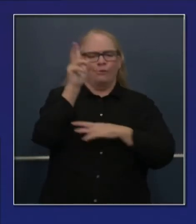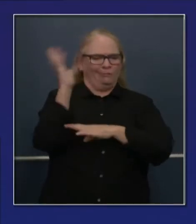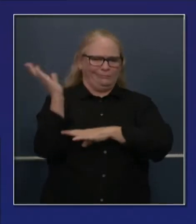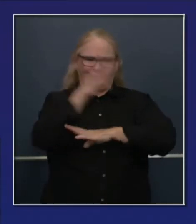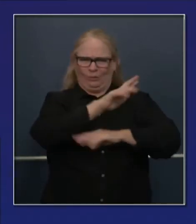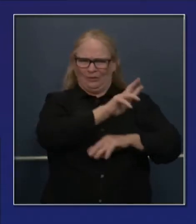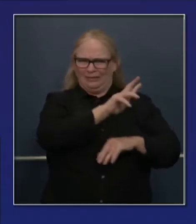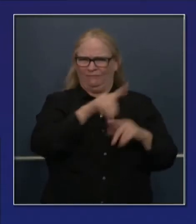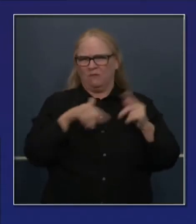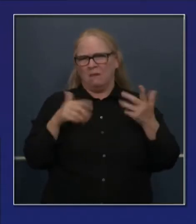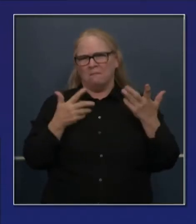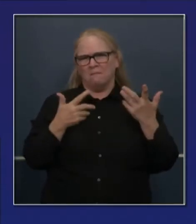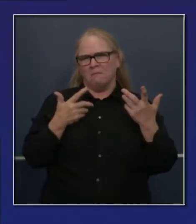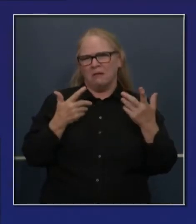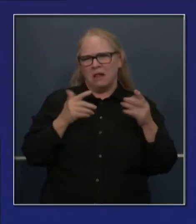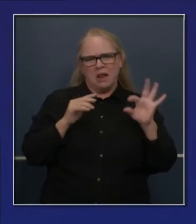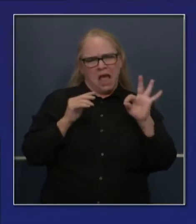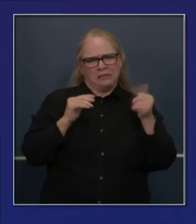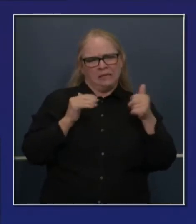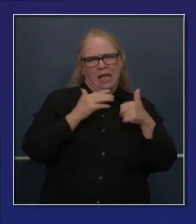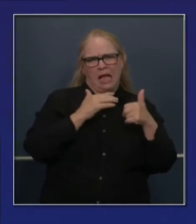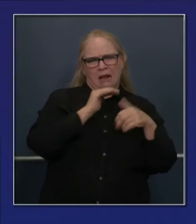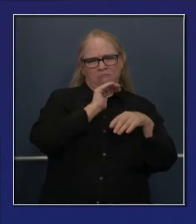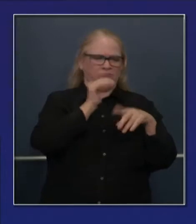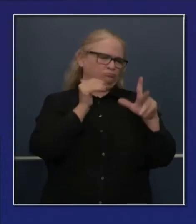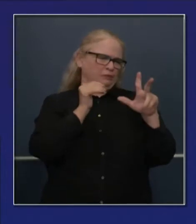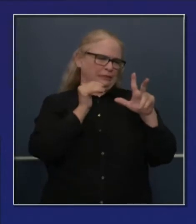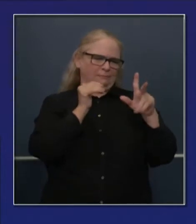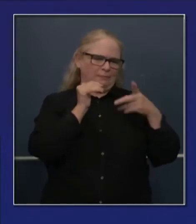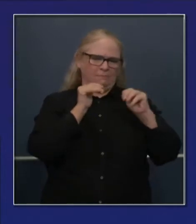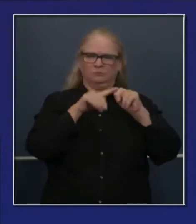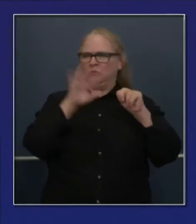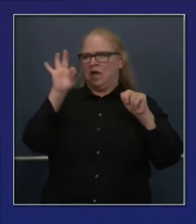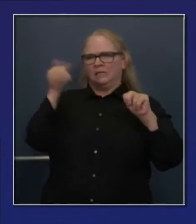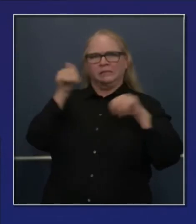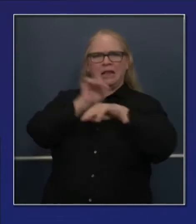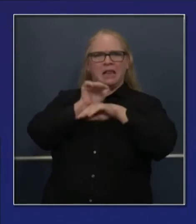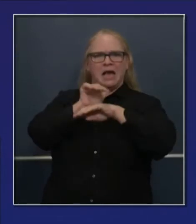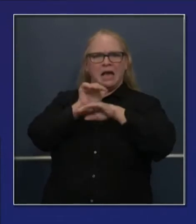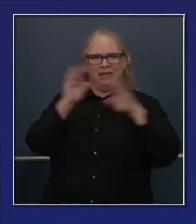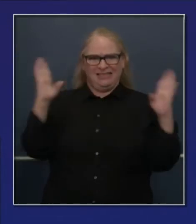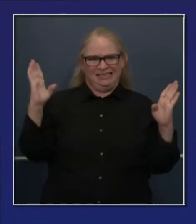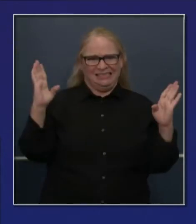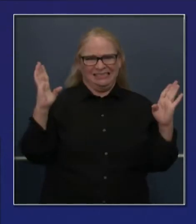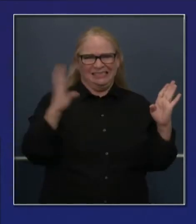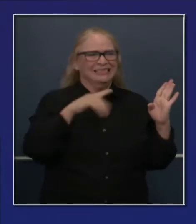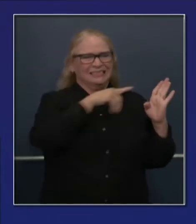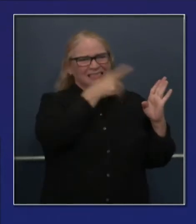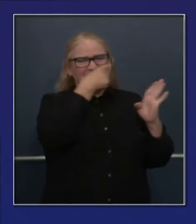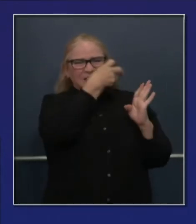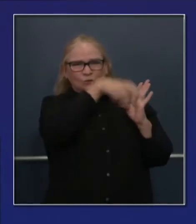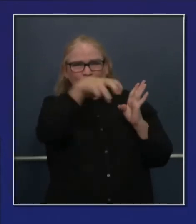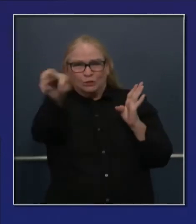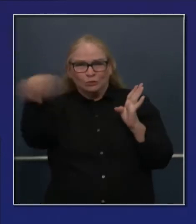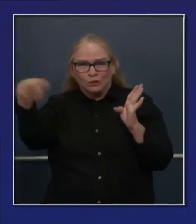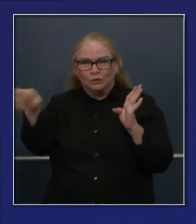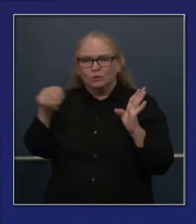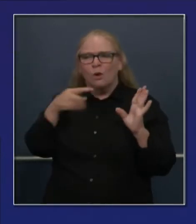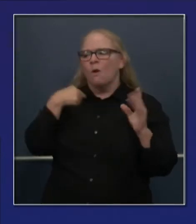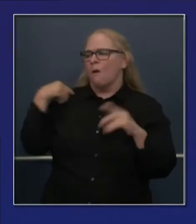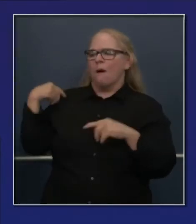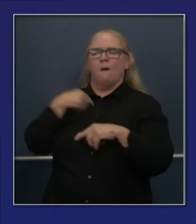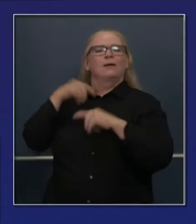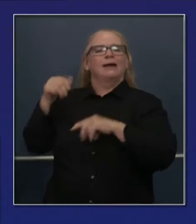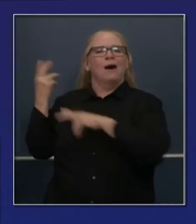about to 9, 10 p.m. Let's say 3 to 10 are the peak hours. I can explain in a moment why